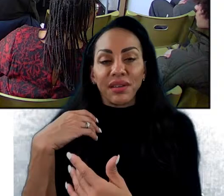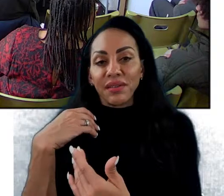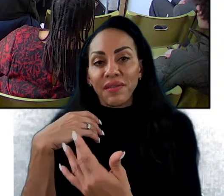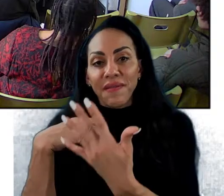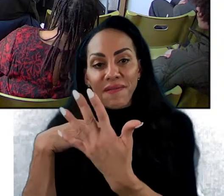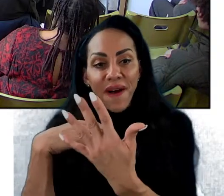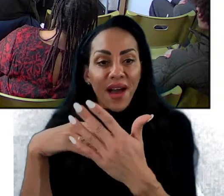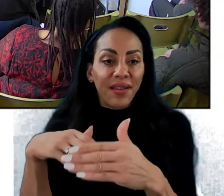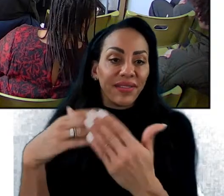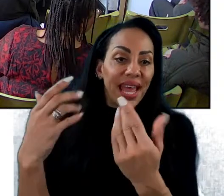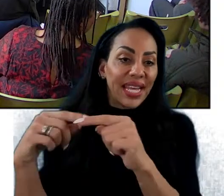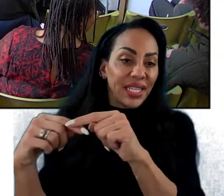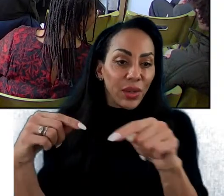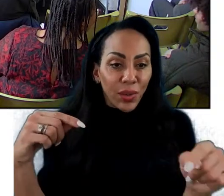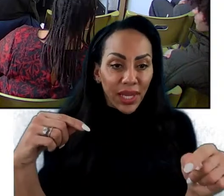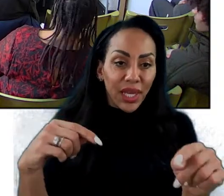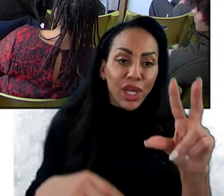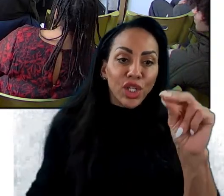coming up quite a lot. So yeah.